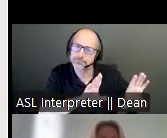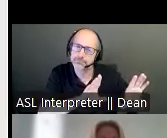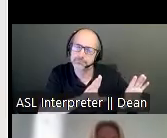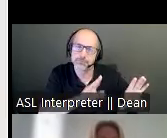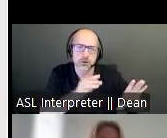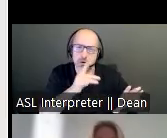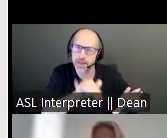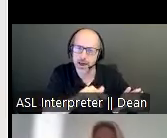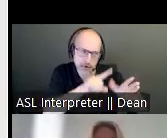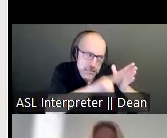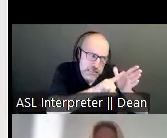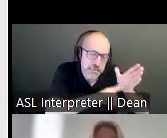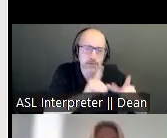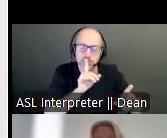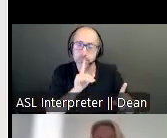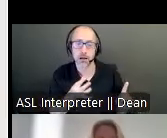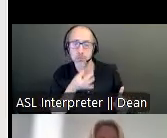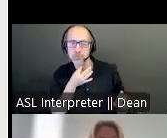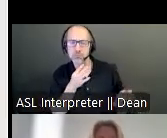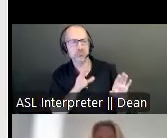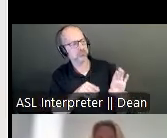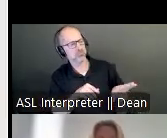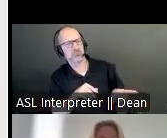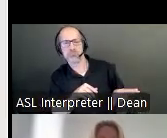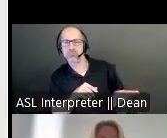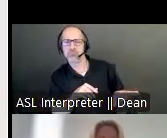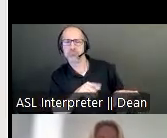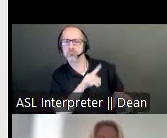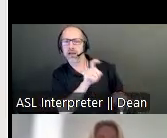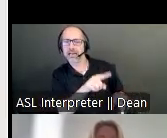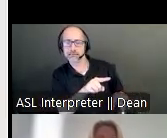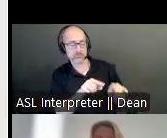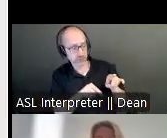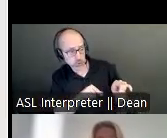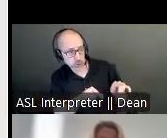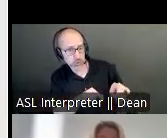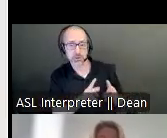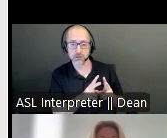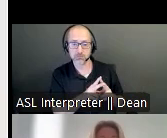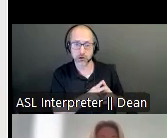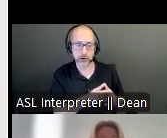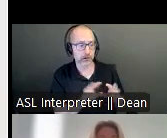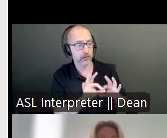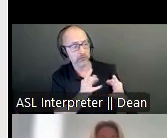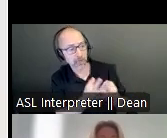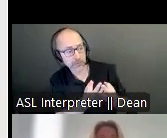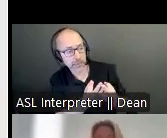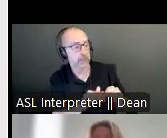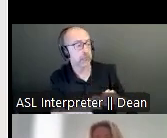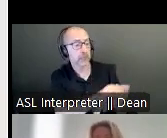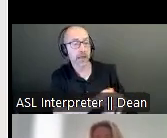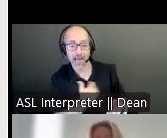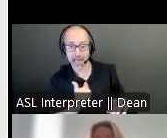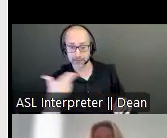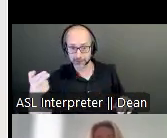but ask the person, do you or your partner or extended family or close friends possess firearms? Where are the